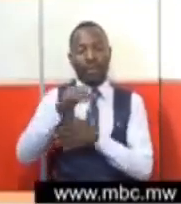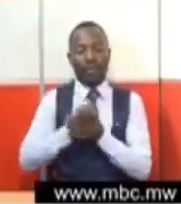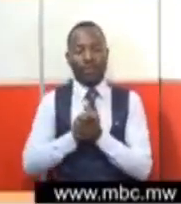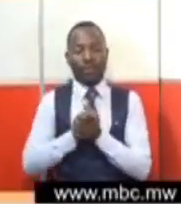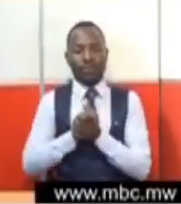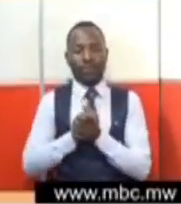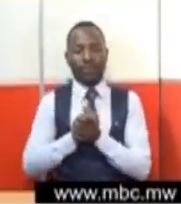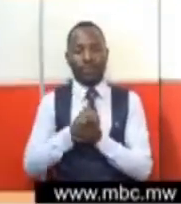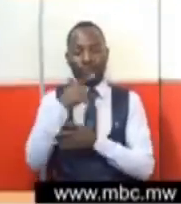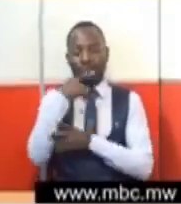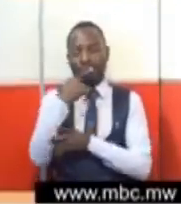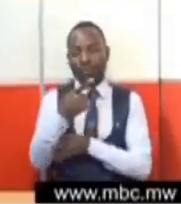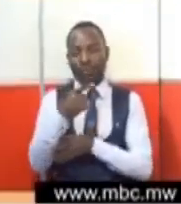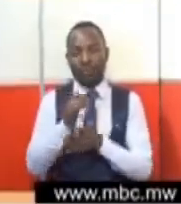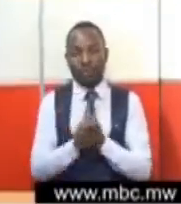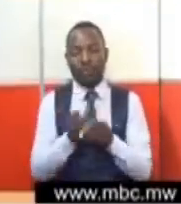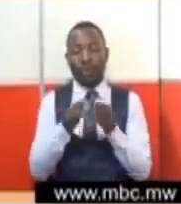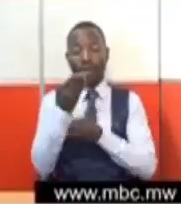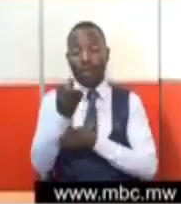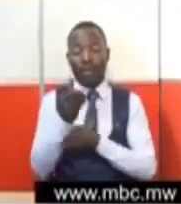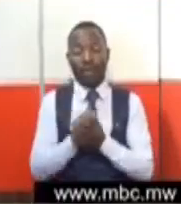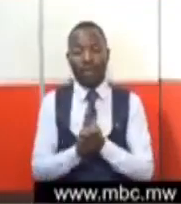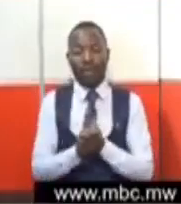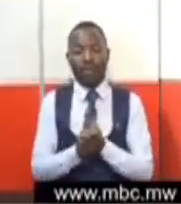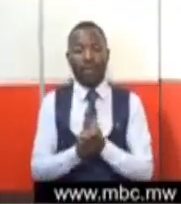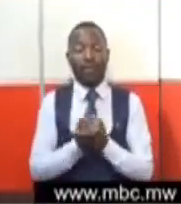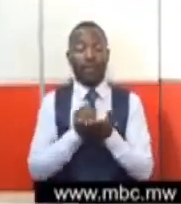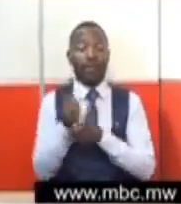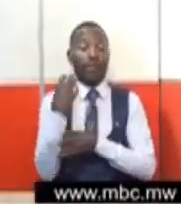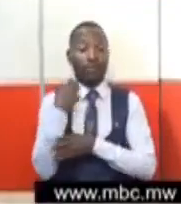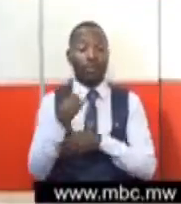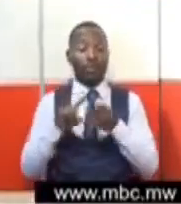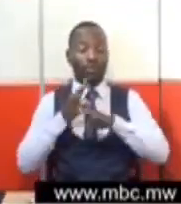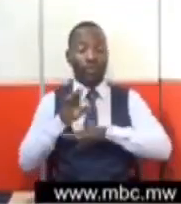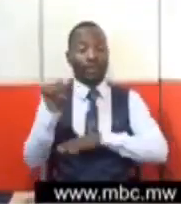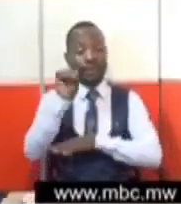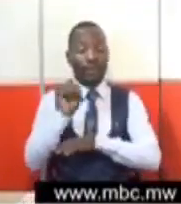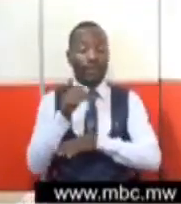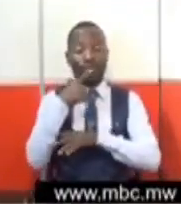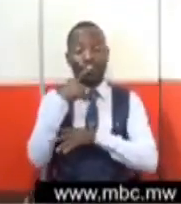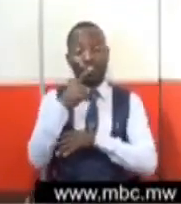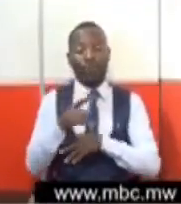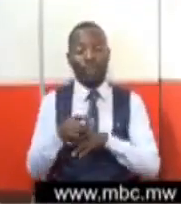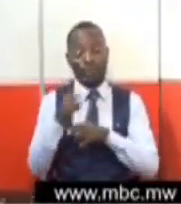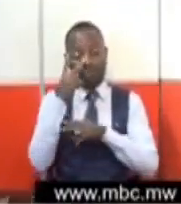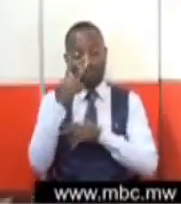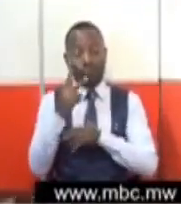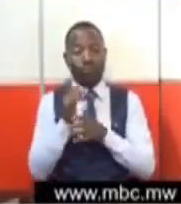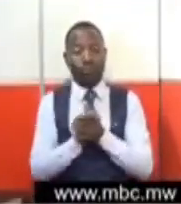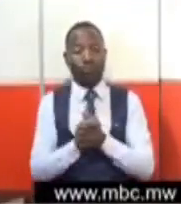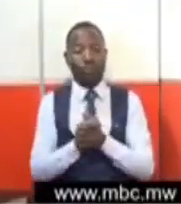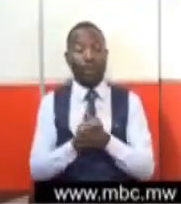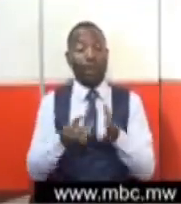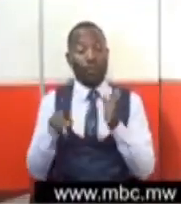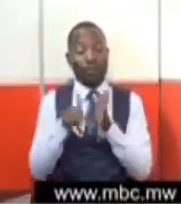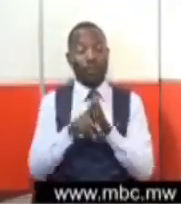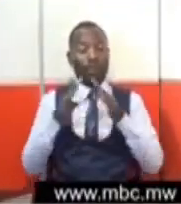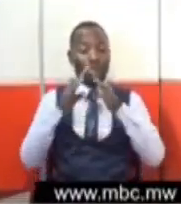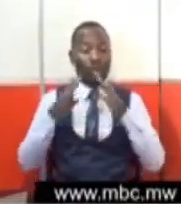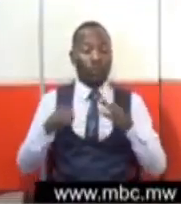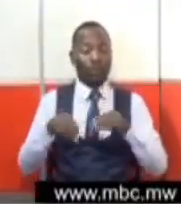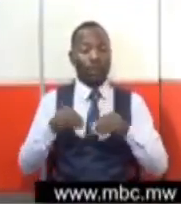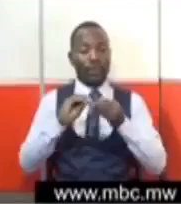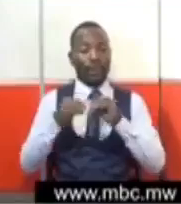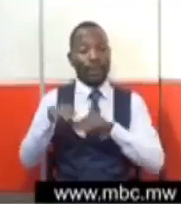Gumba said the symposium will accord government and its stakeholders space to review the country's housing policy to create